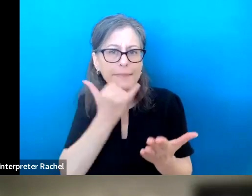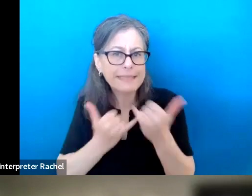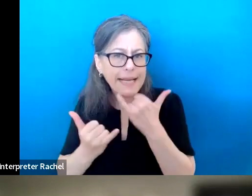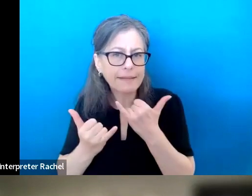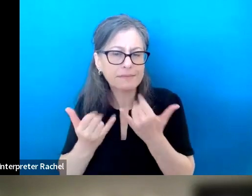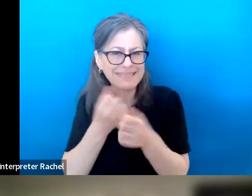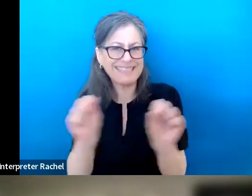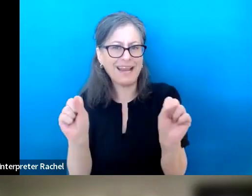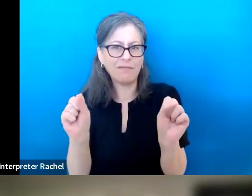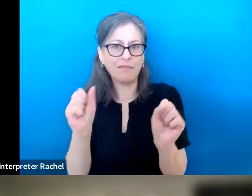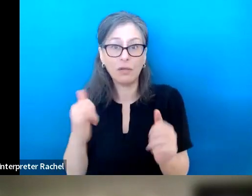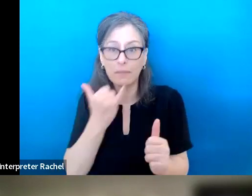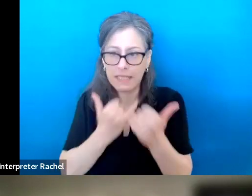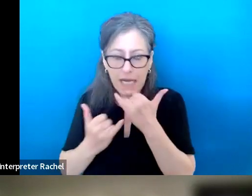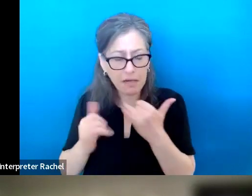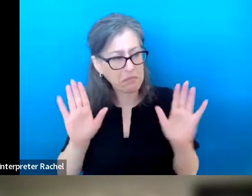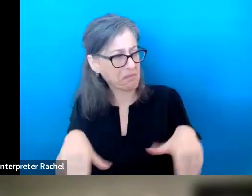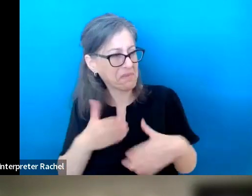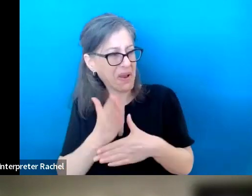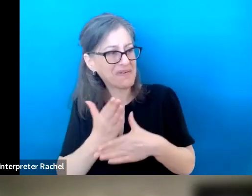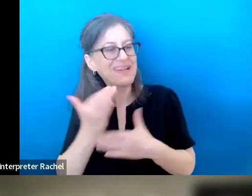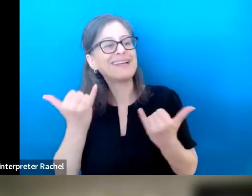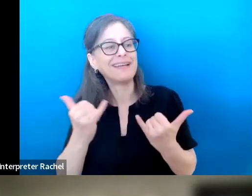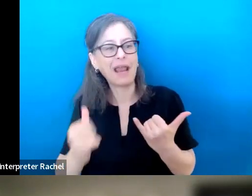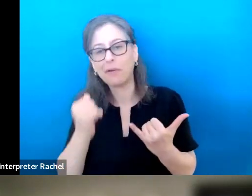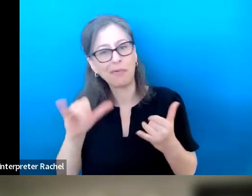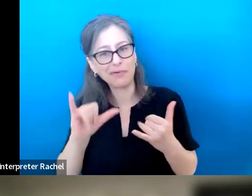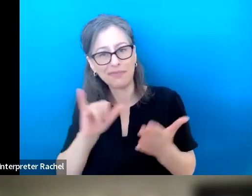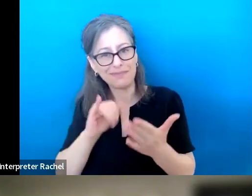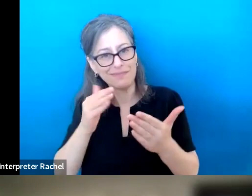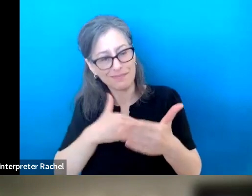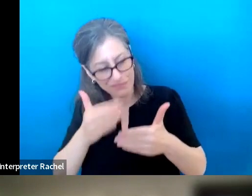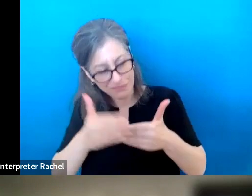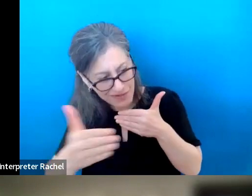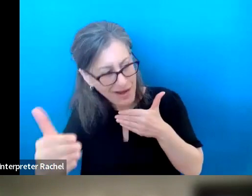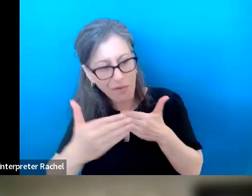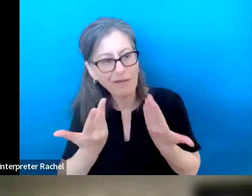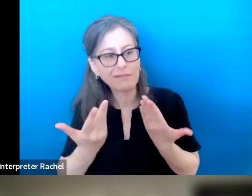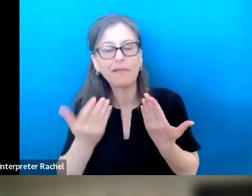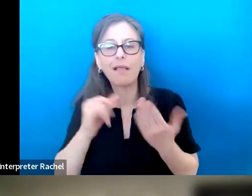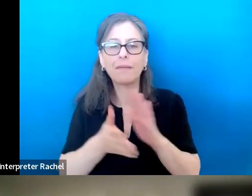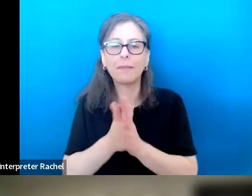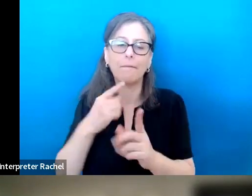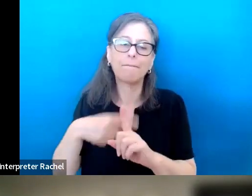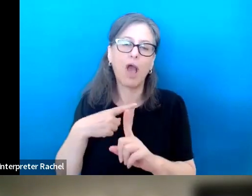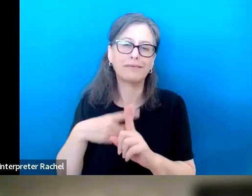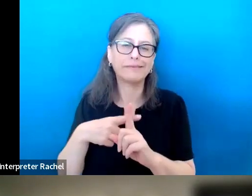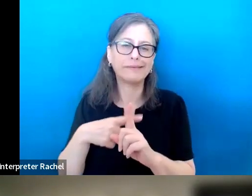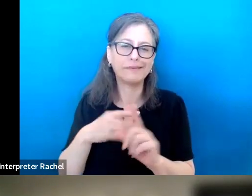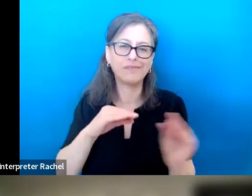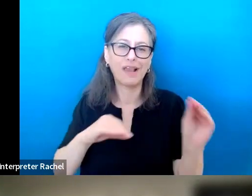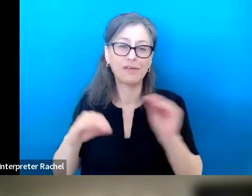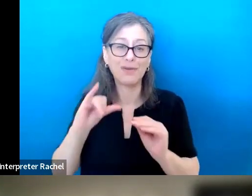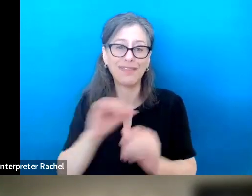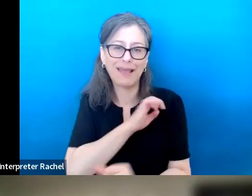make a mistake and everyone goes, well, that's okay. We know now not to do it like that. And you move that into a positive place, and you move that positive energy with